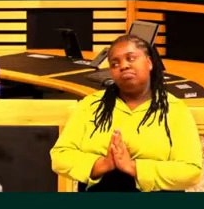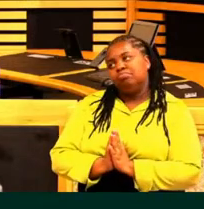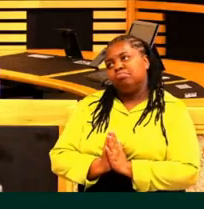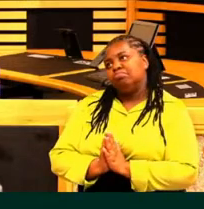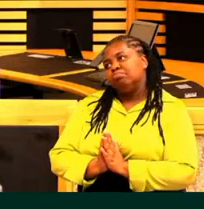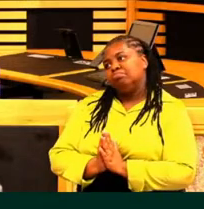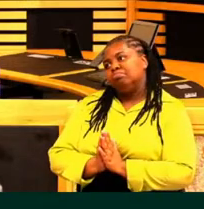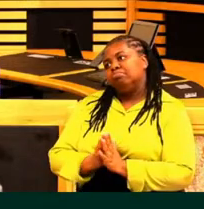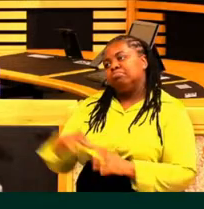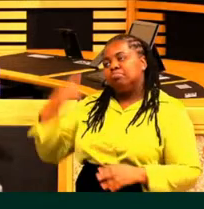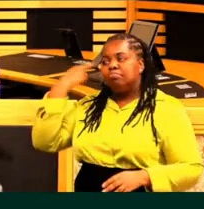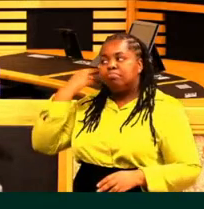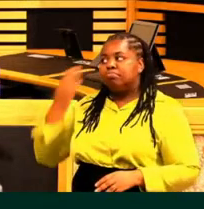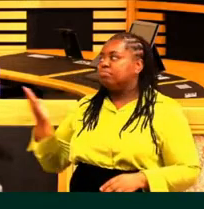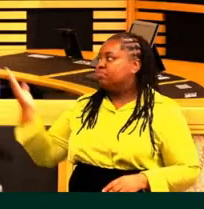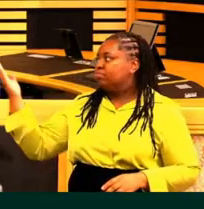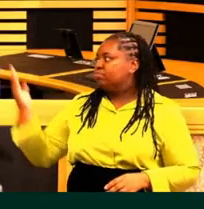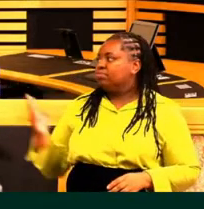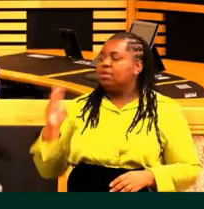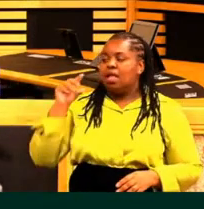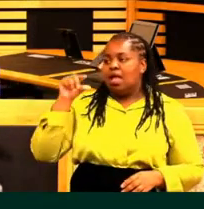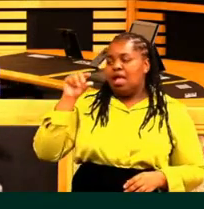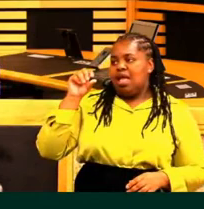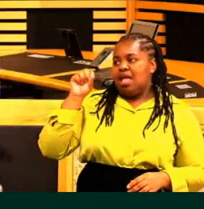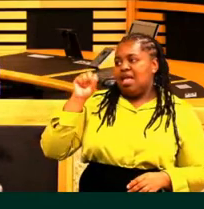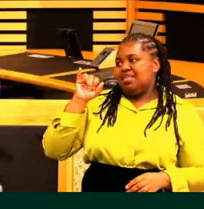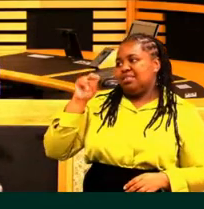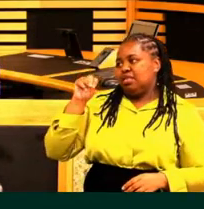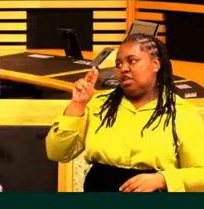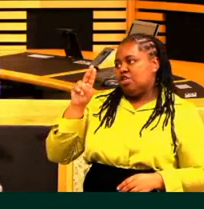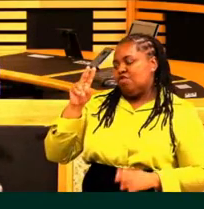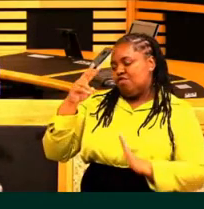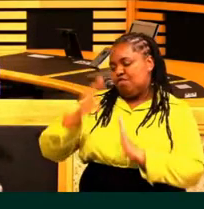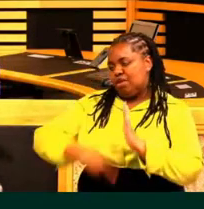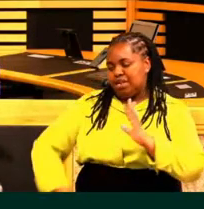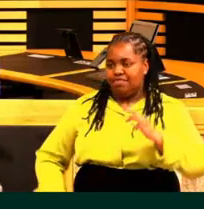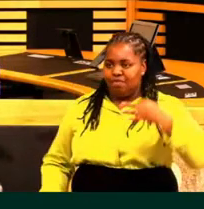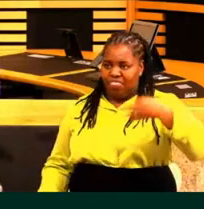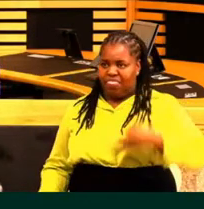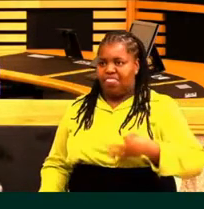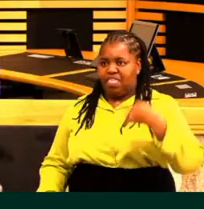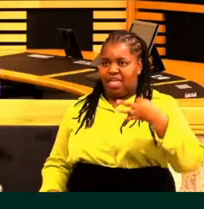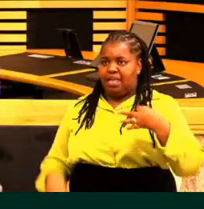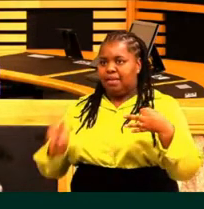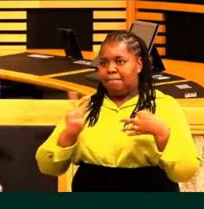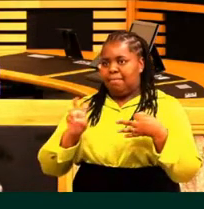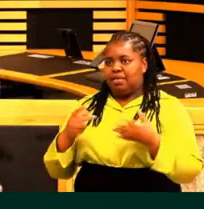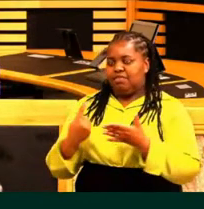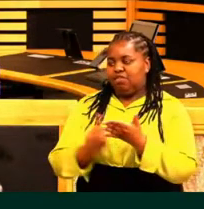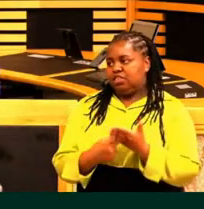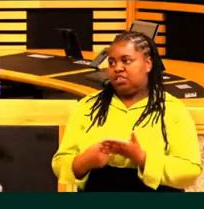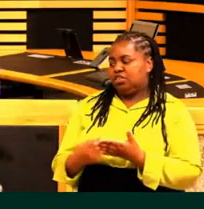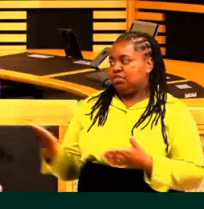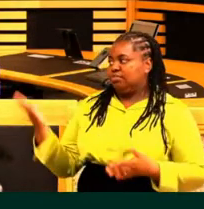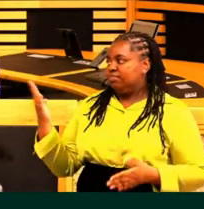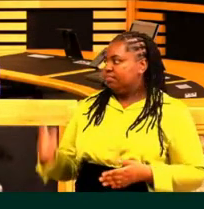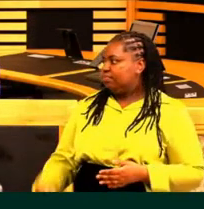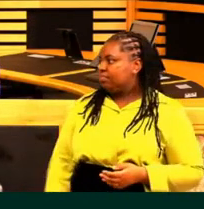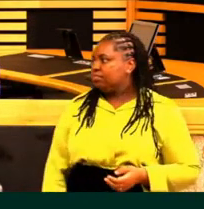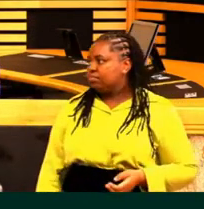legislature Mr kamani sniff to read the third subject matter for discussion over to your